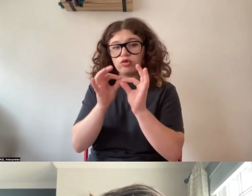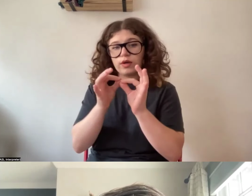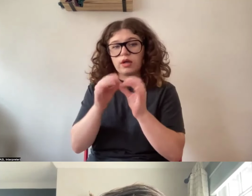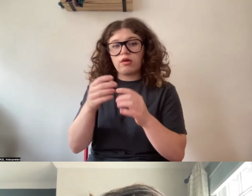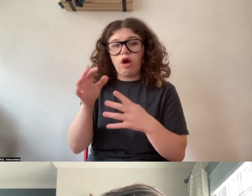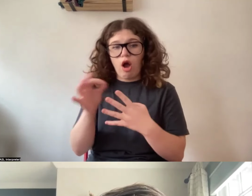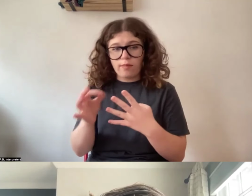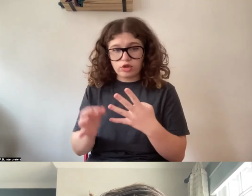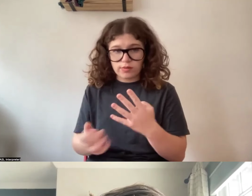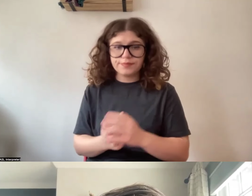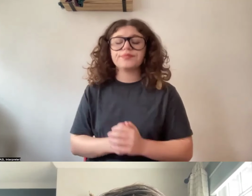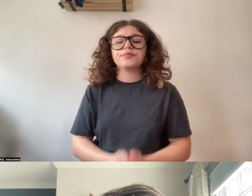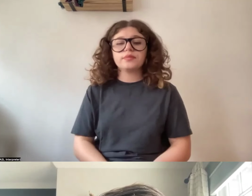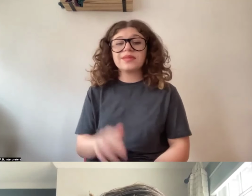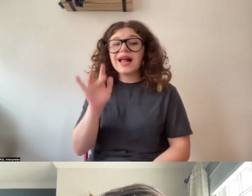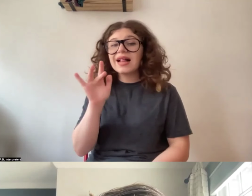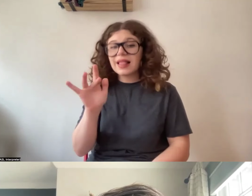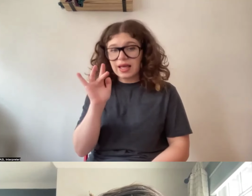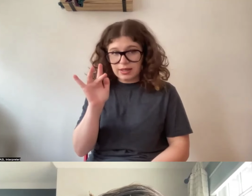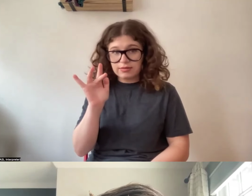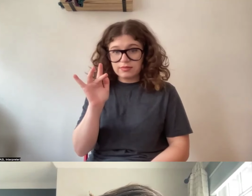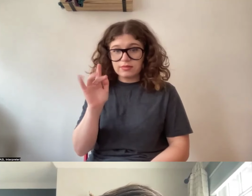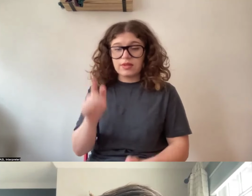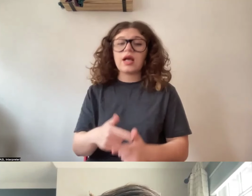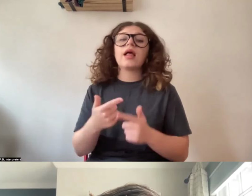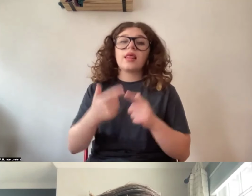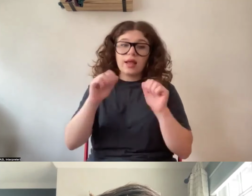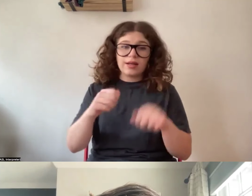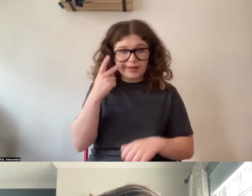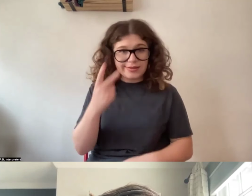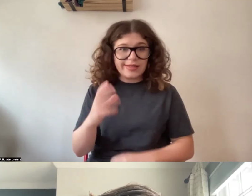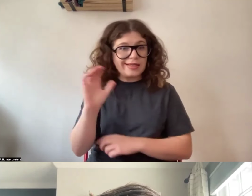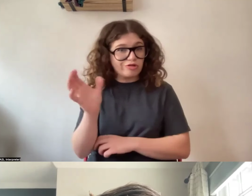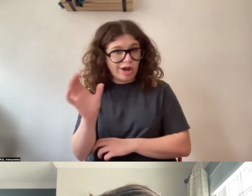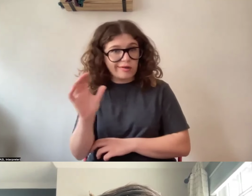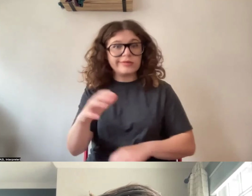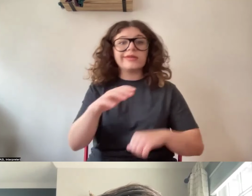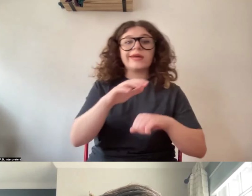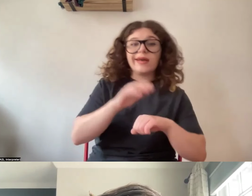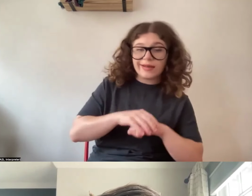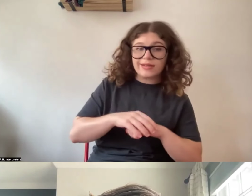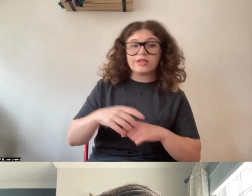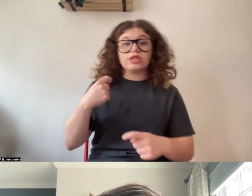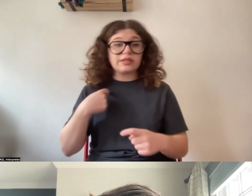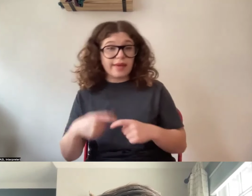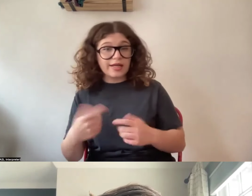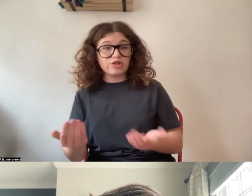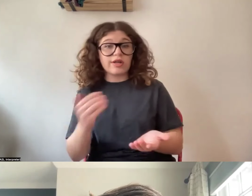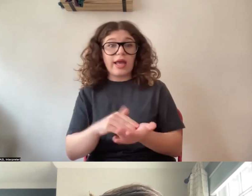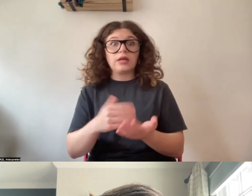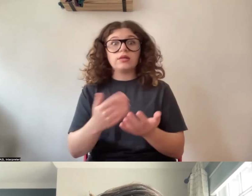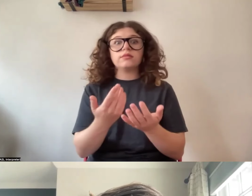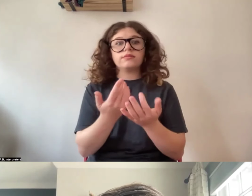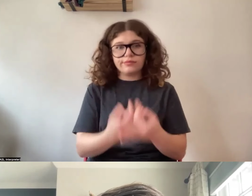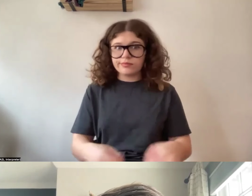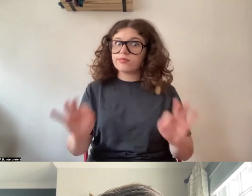up button. You click there and then you'll see the channels, English or Spanish. And the most important thing here is that once